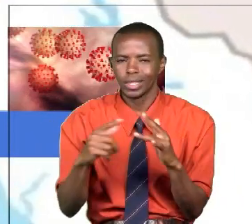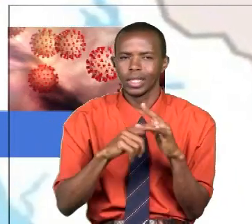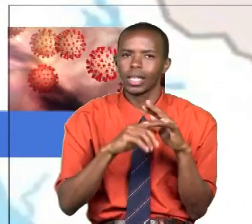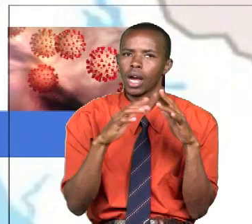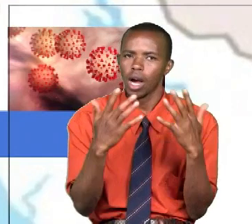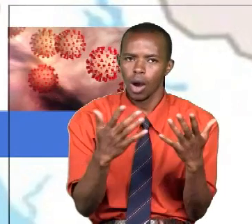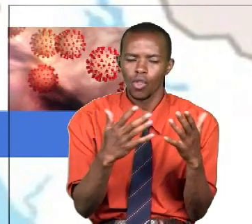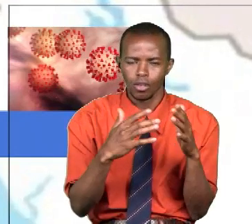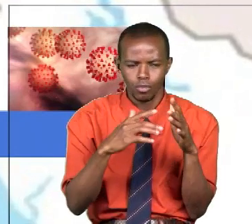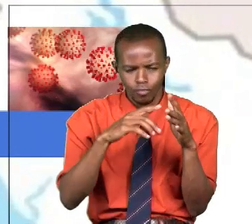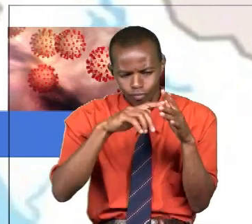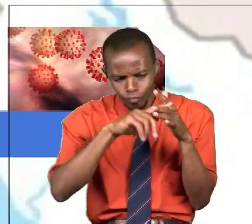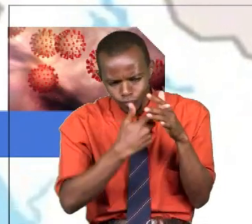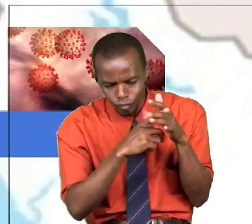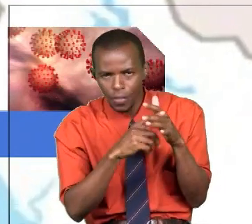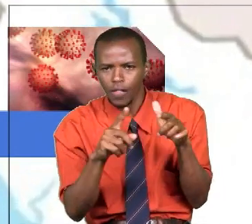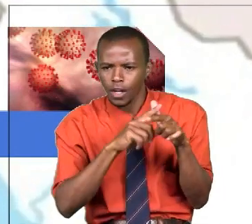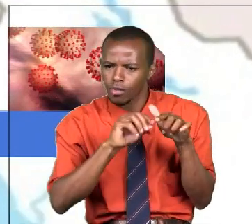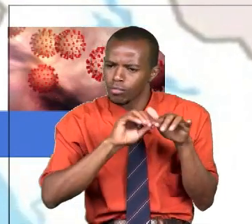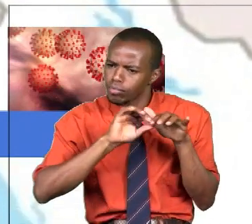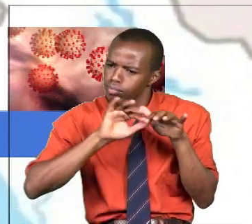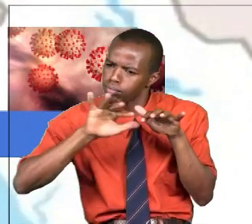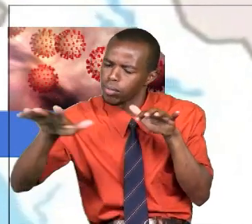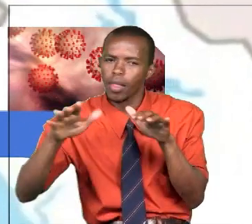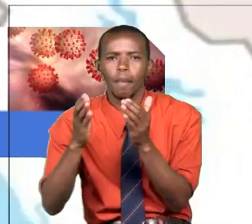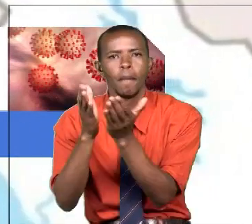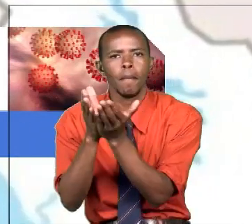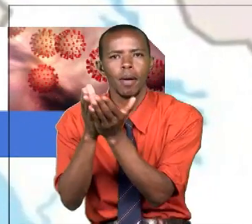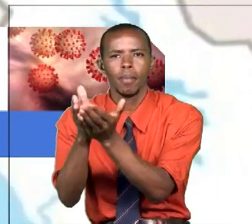in the engine room and quickly spread across the ferry.